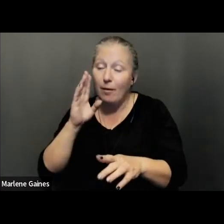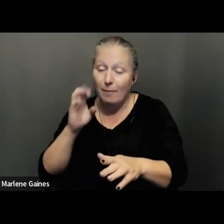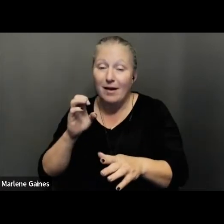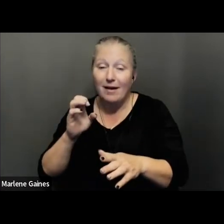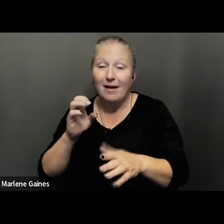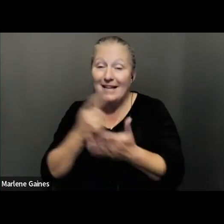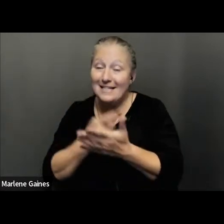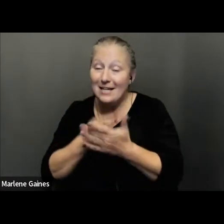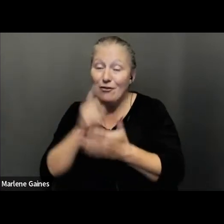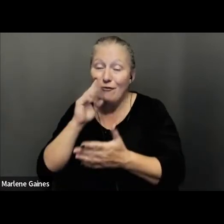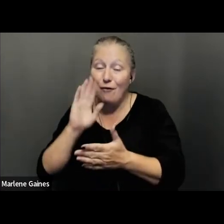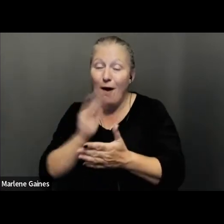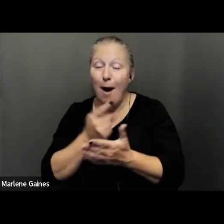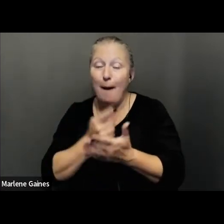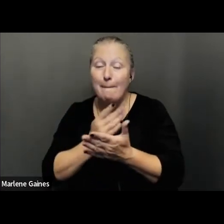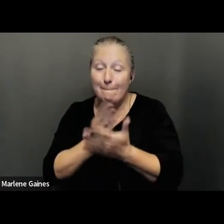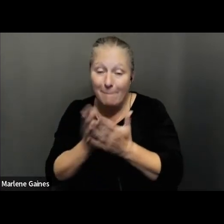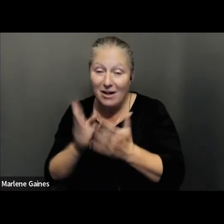Yancey.